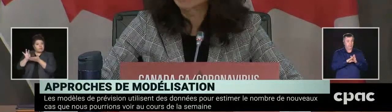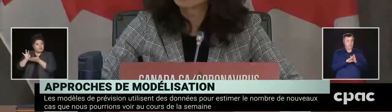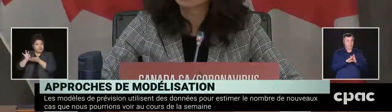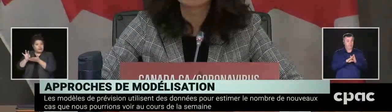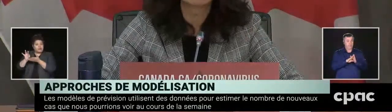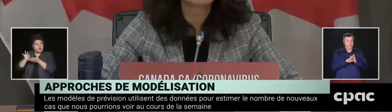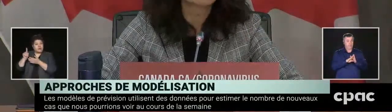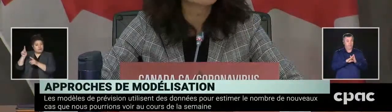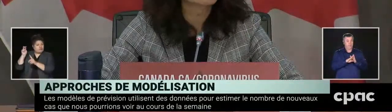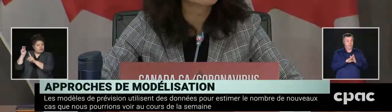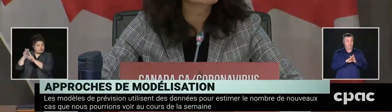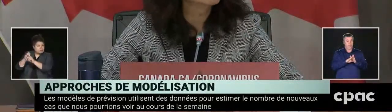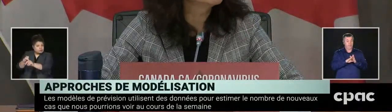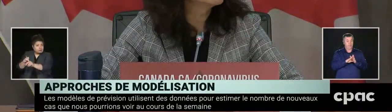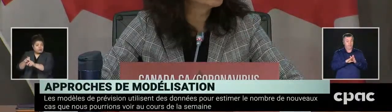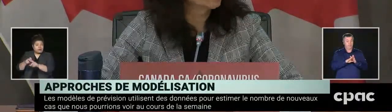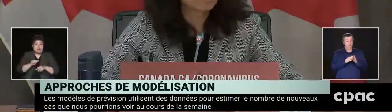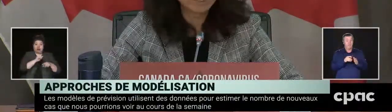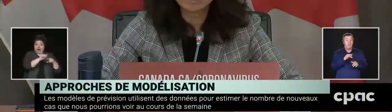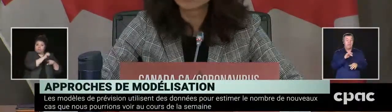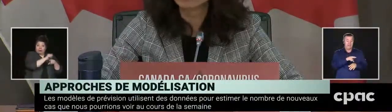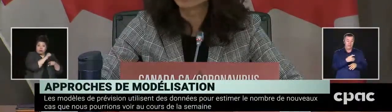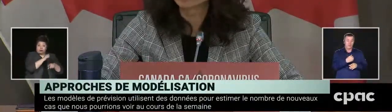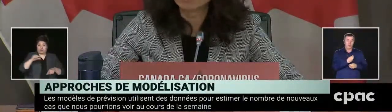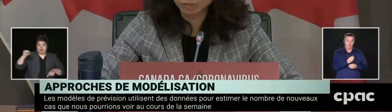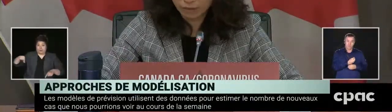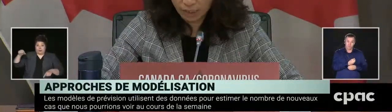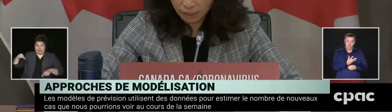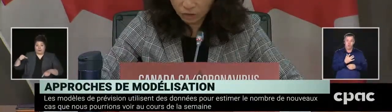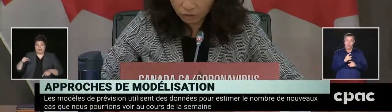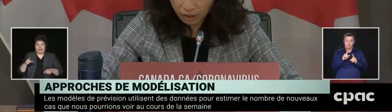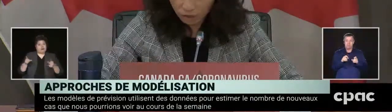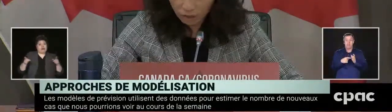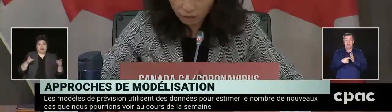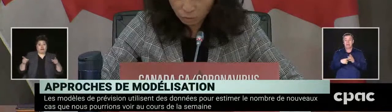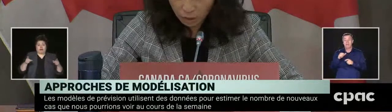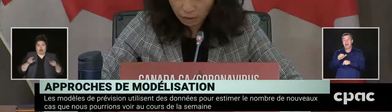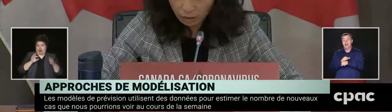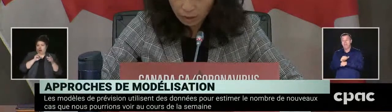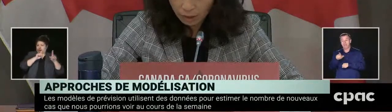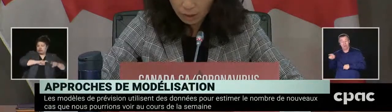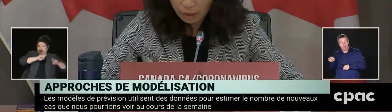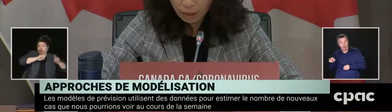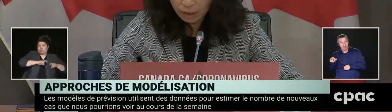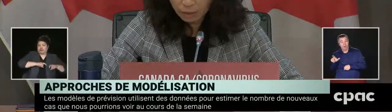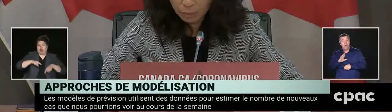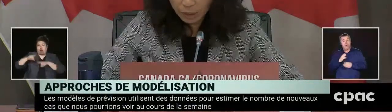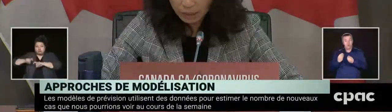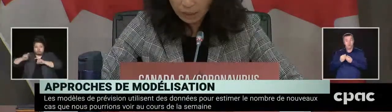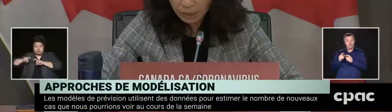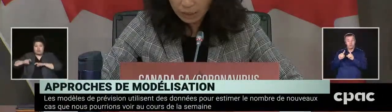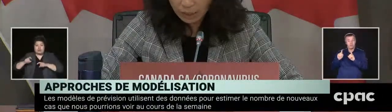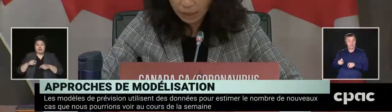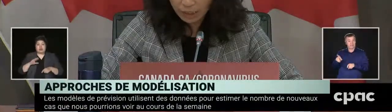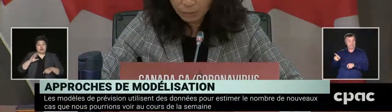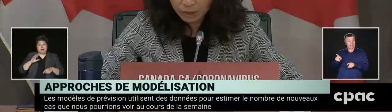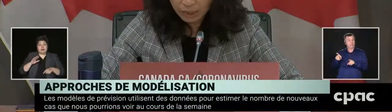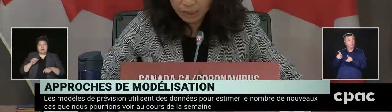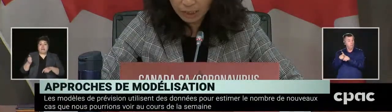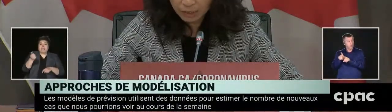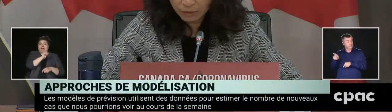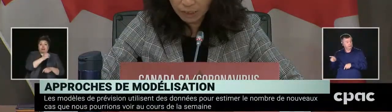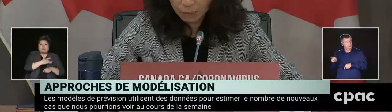and Quebec are testing at a very, very high rate, and so are a number of the other jurisdictions as well. But they